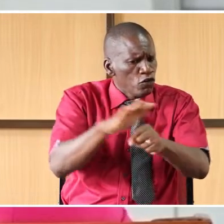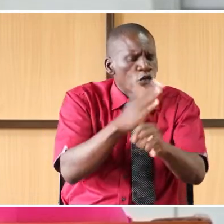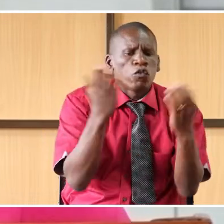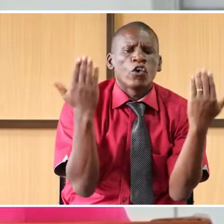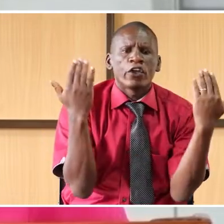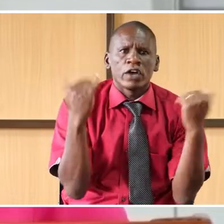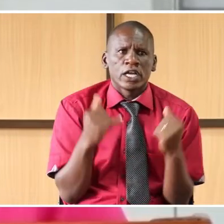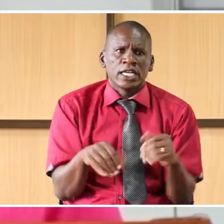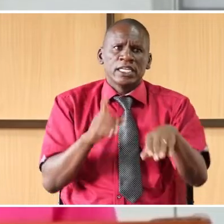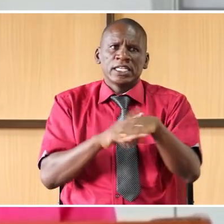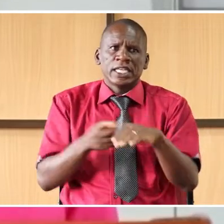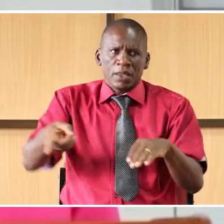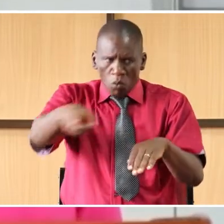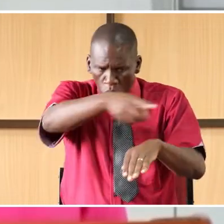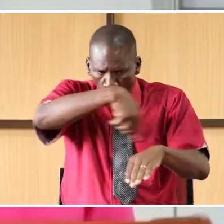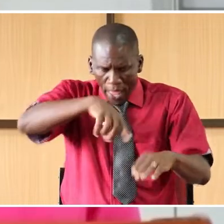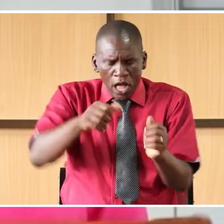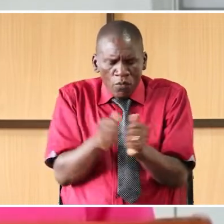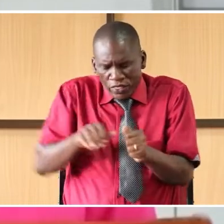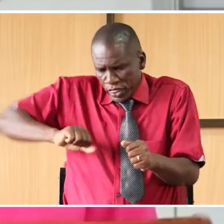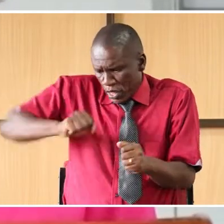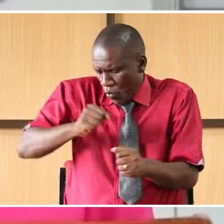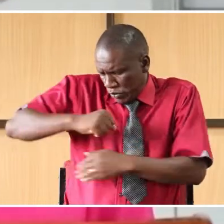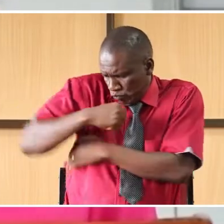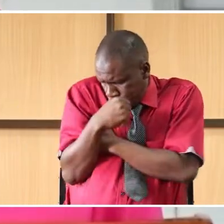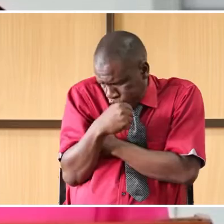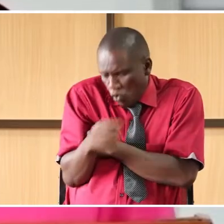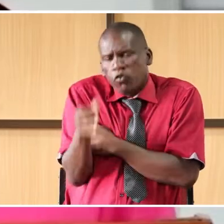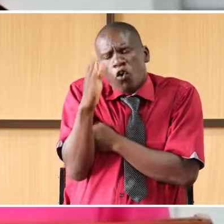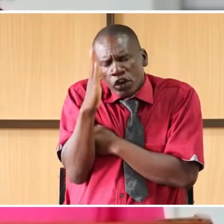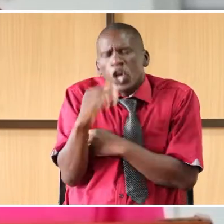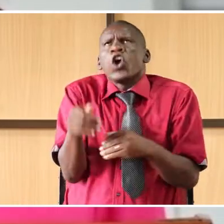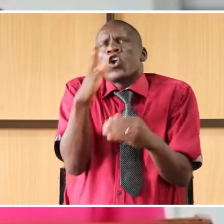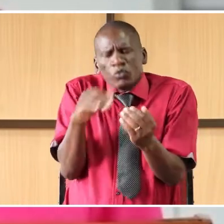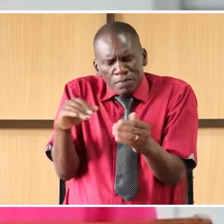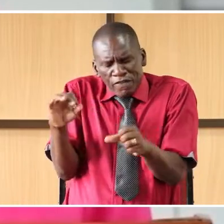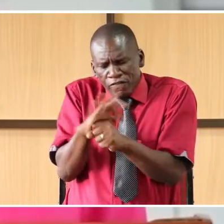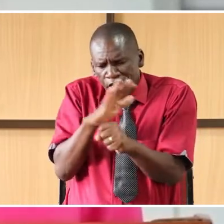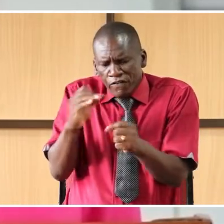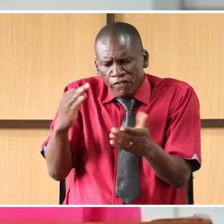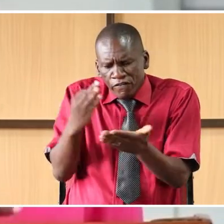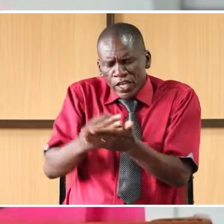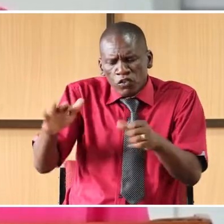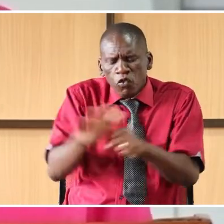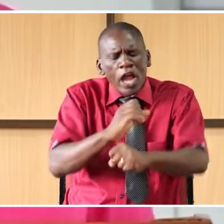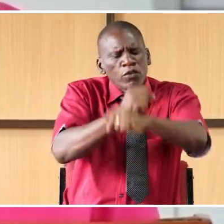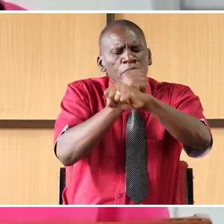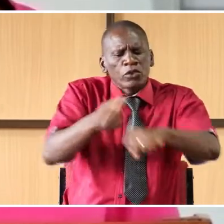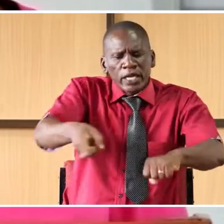forever. When we are under his wings, he is faithful. And his faithfulness will be our